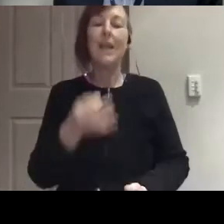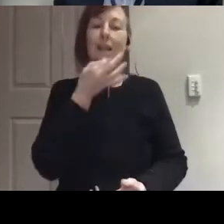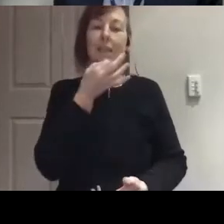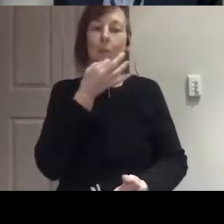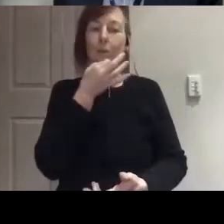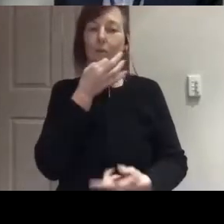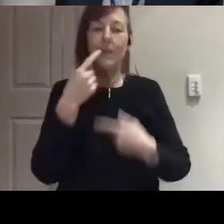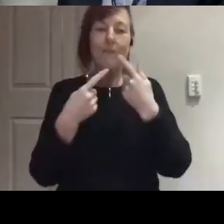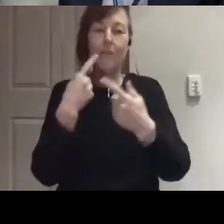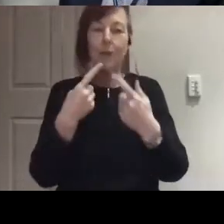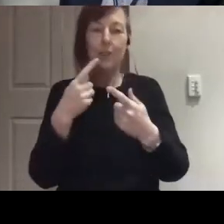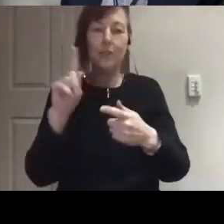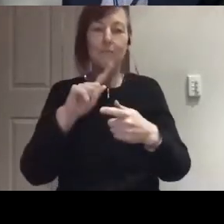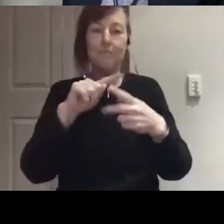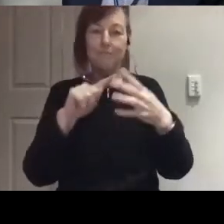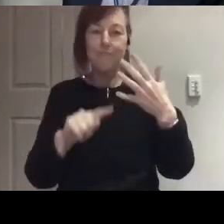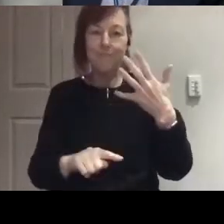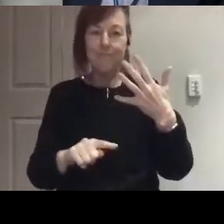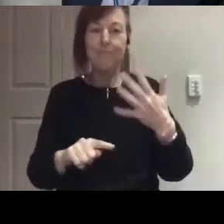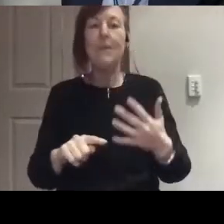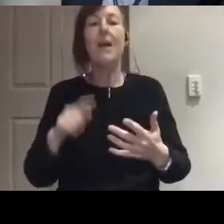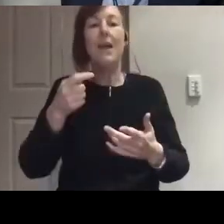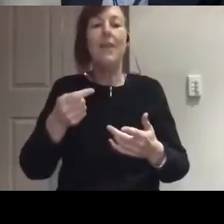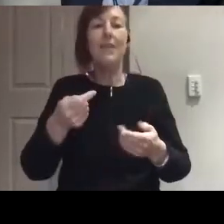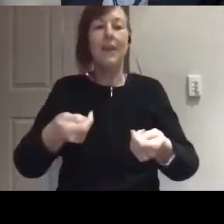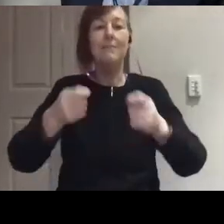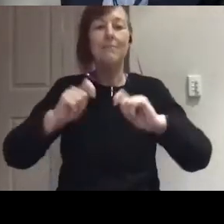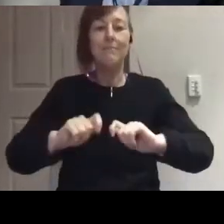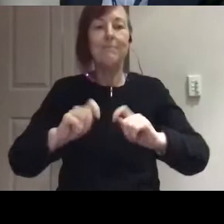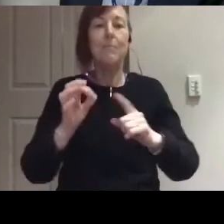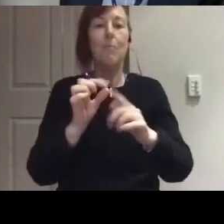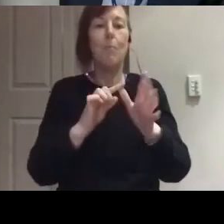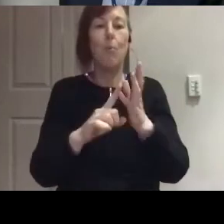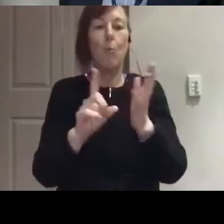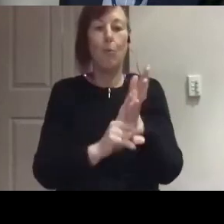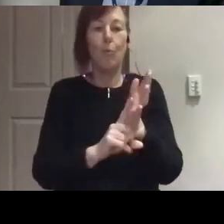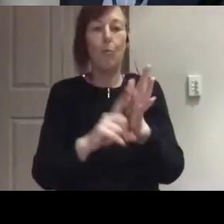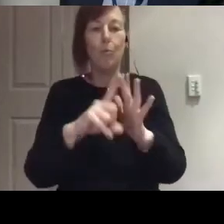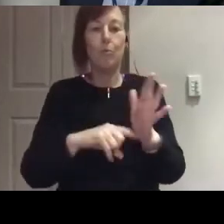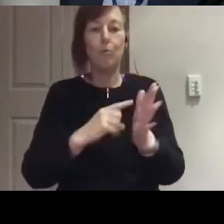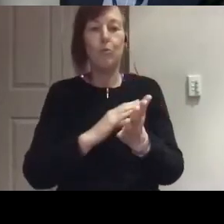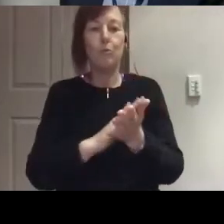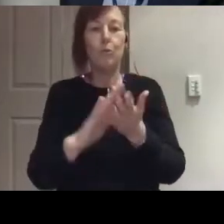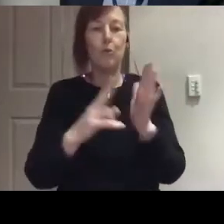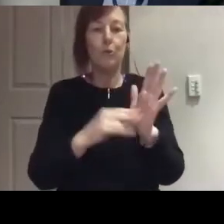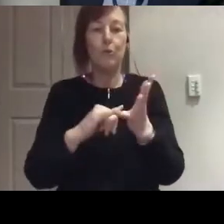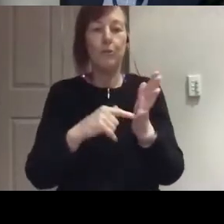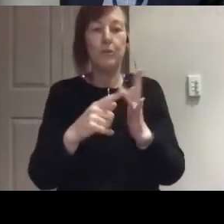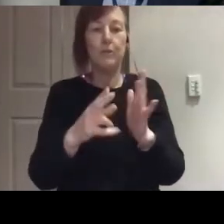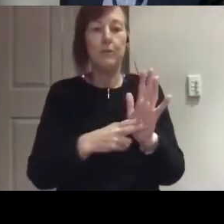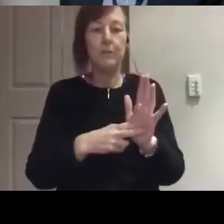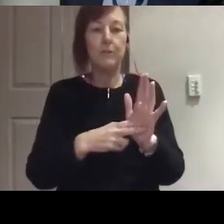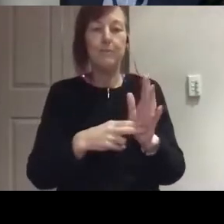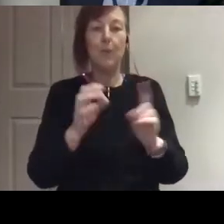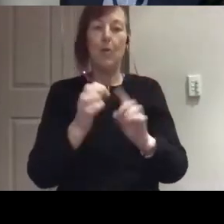Shepparton at the moment. And then I'll hand to Professor Paul Johnson. Paul is the Director of the North